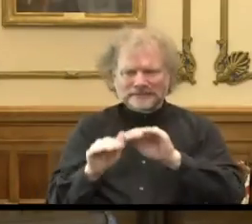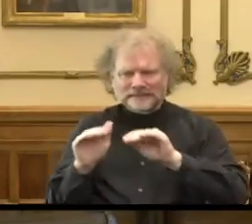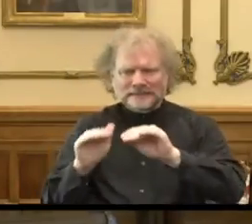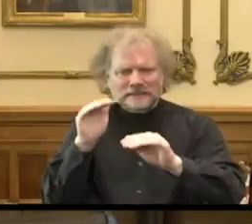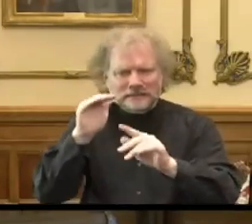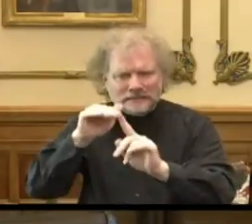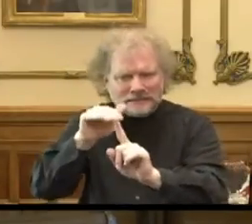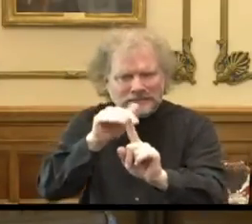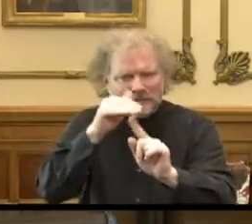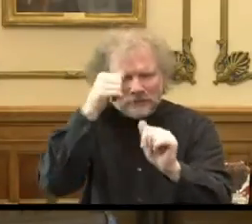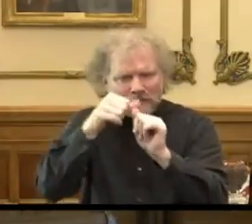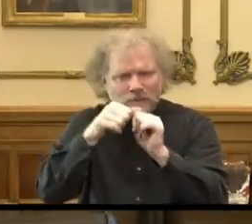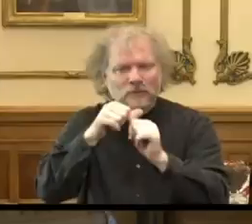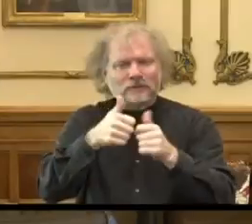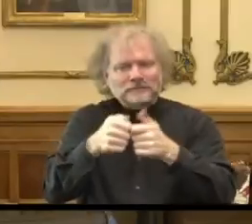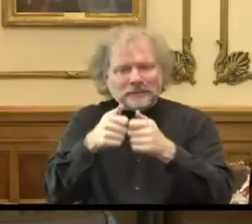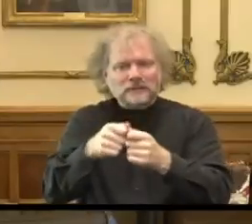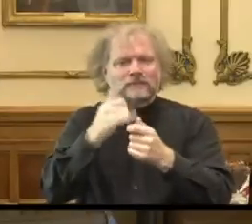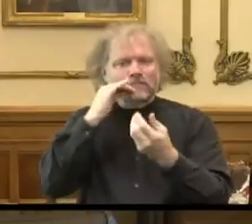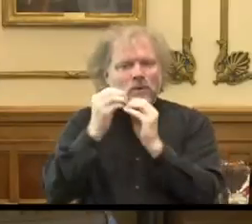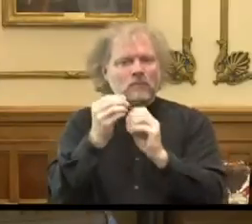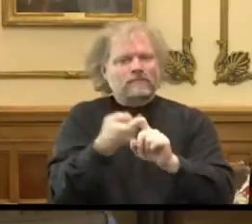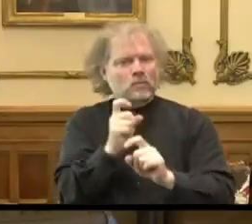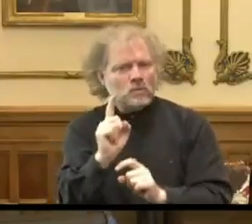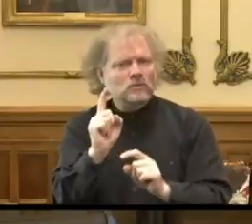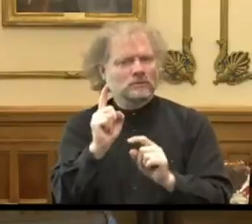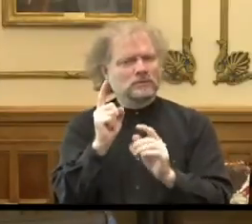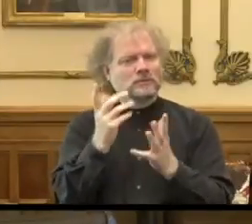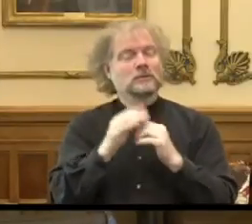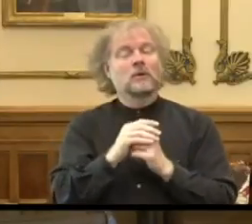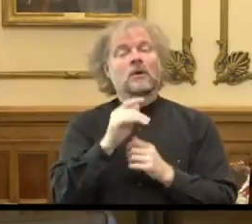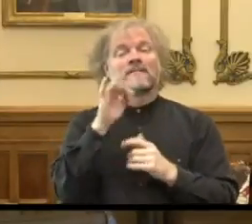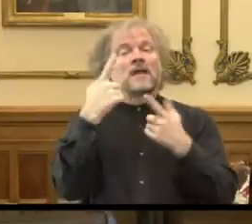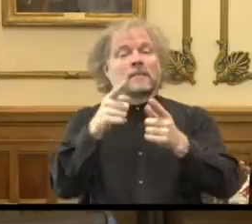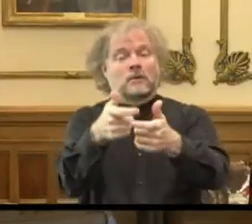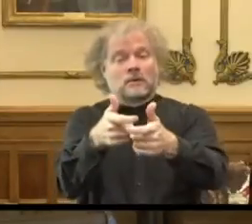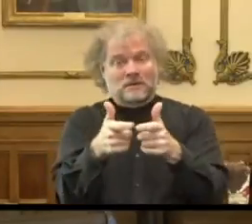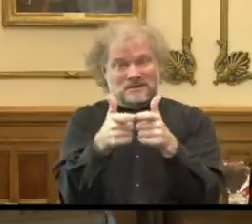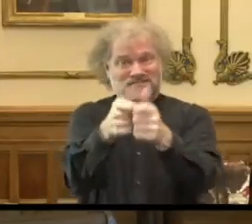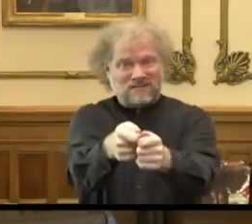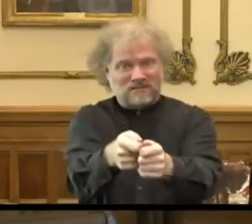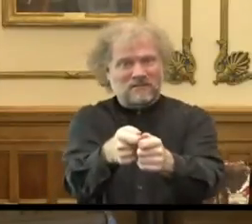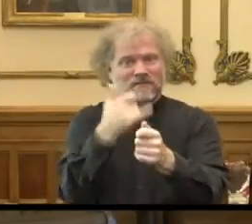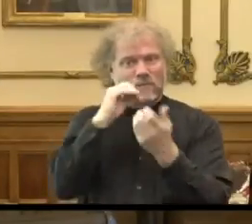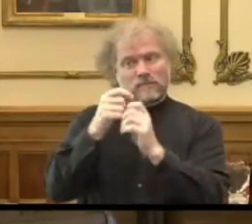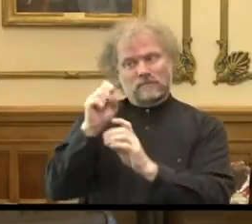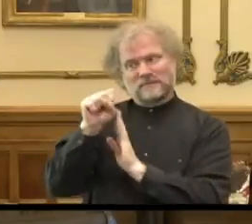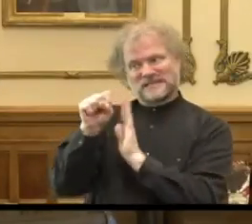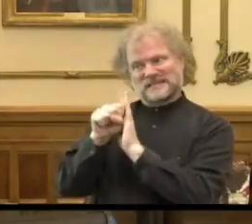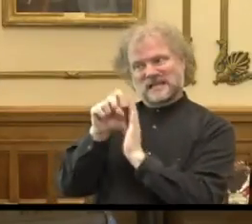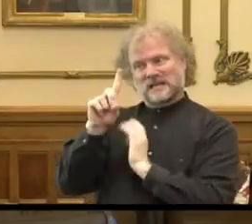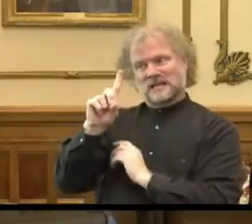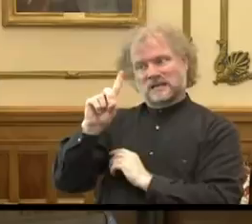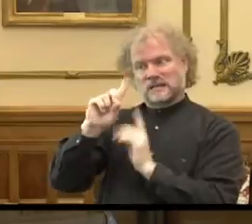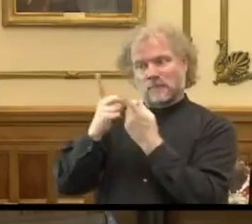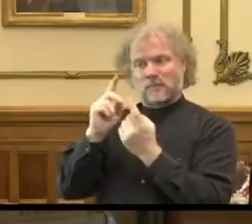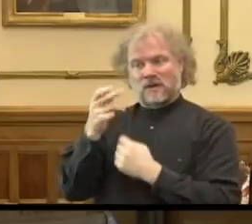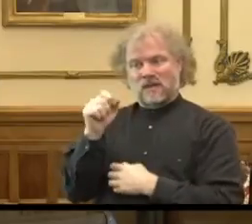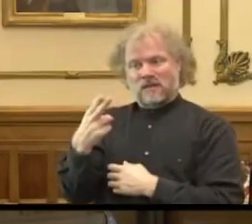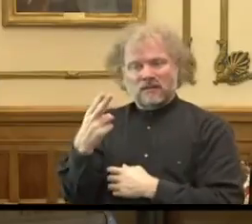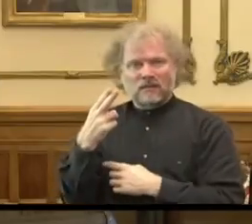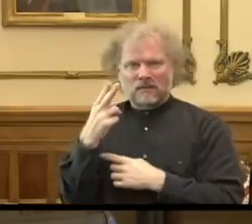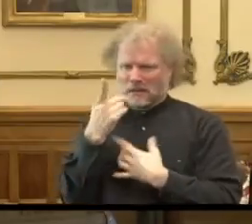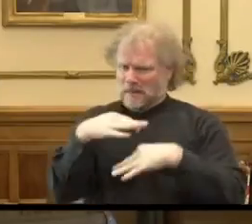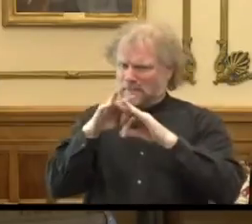numbers that the texts and phone calls come from. So if you get a text or a phone call from the State Department of Health about an important public